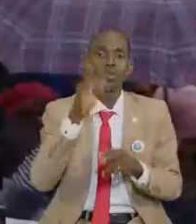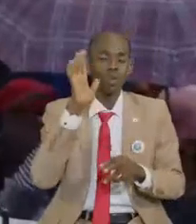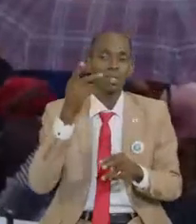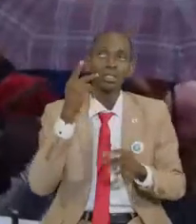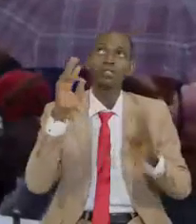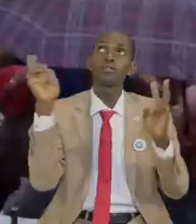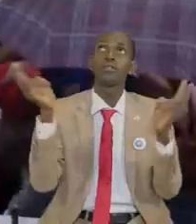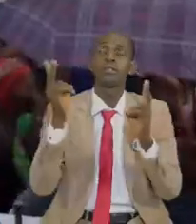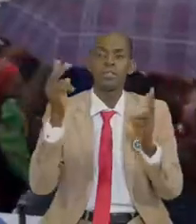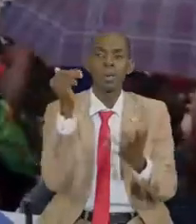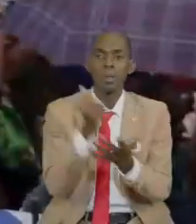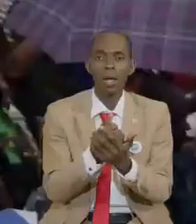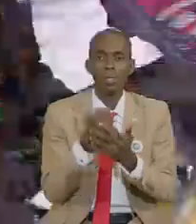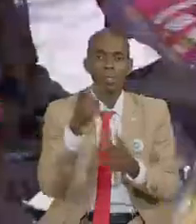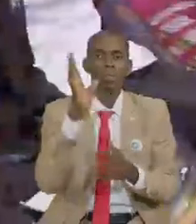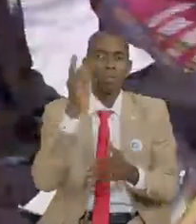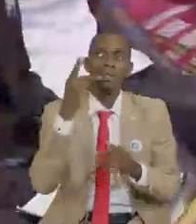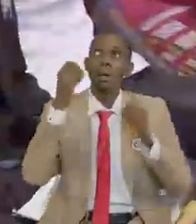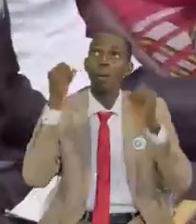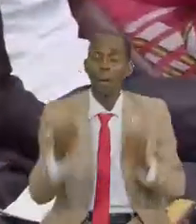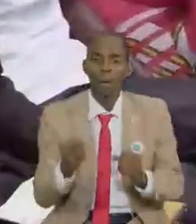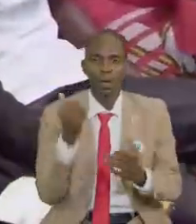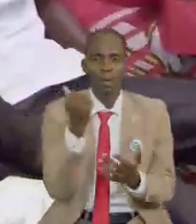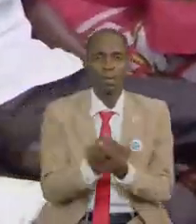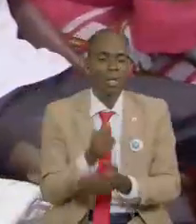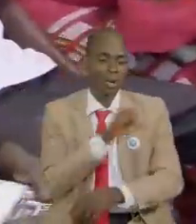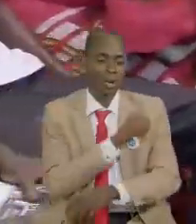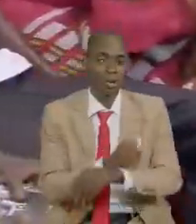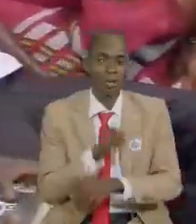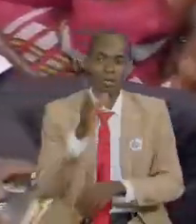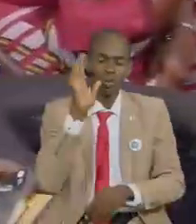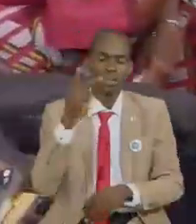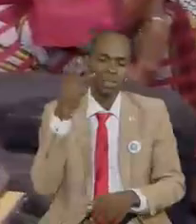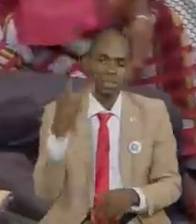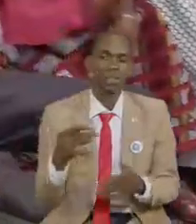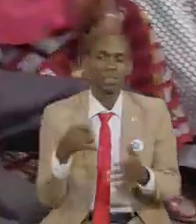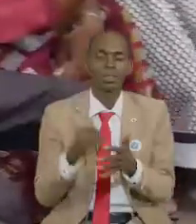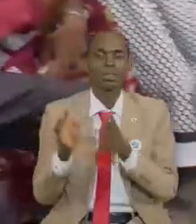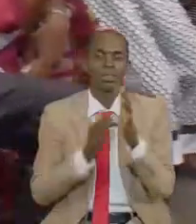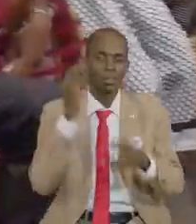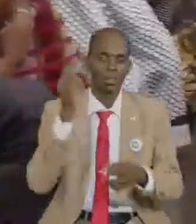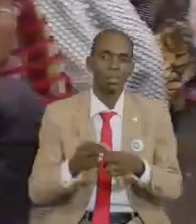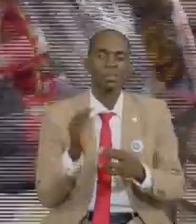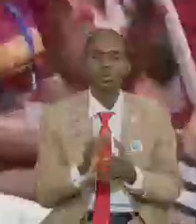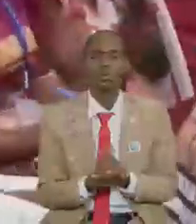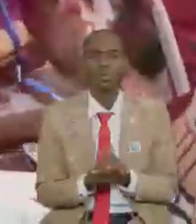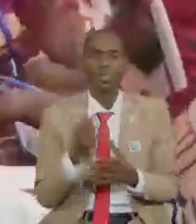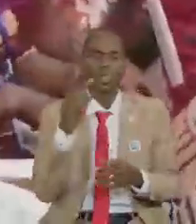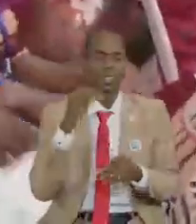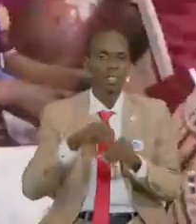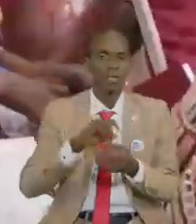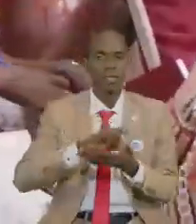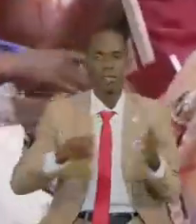Power. Authority. You will see. Look at verse 19